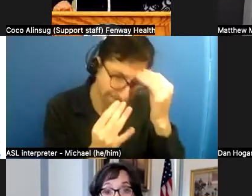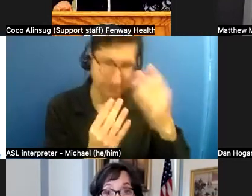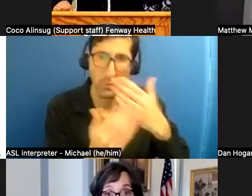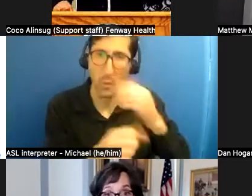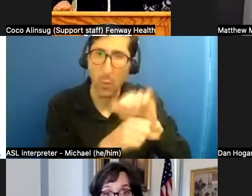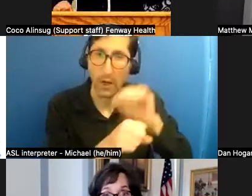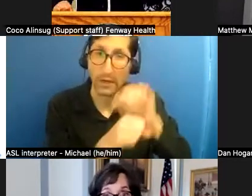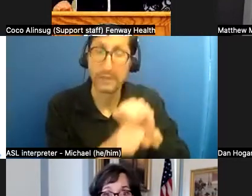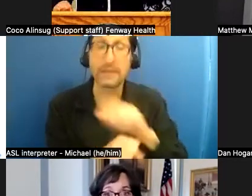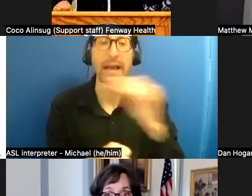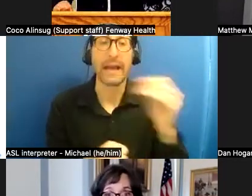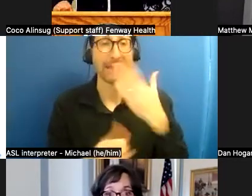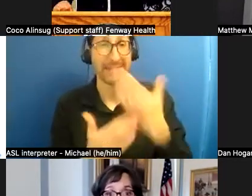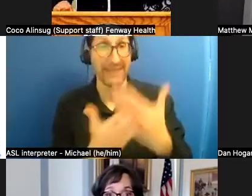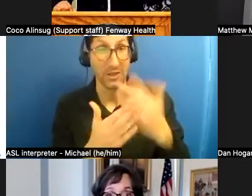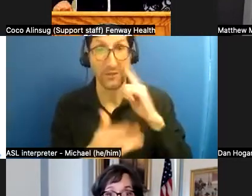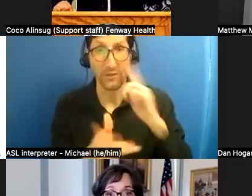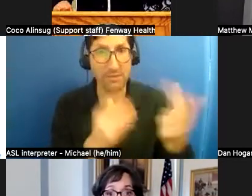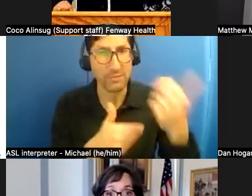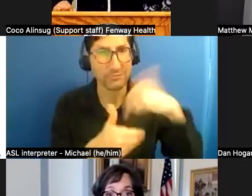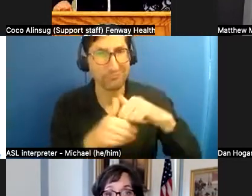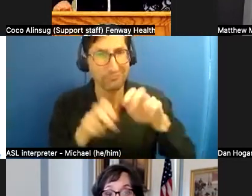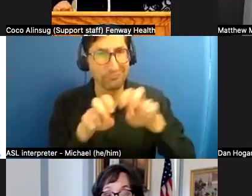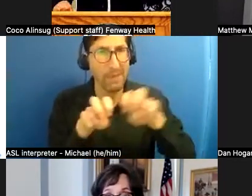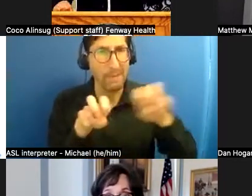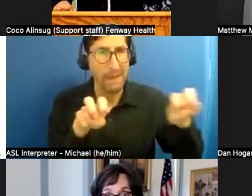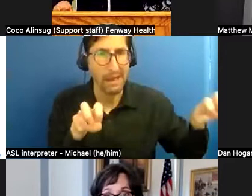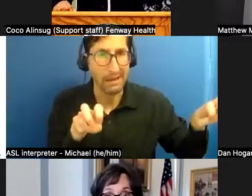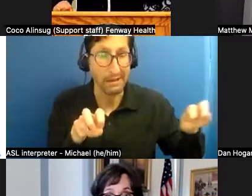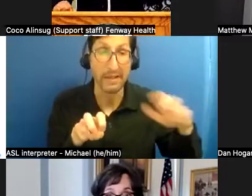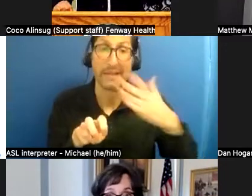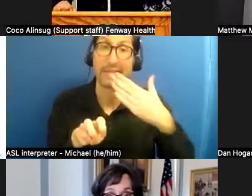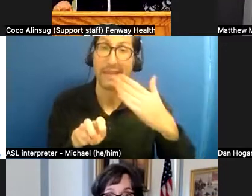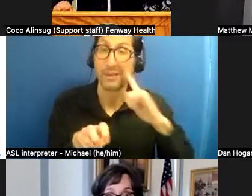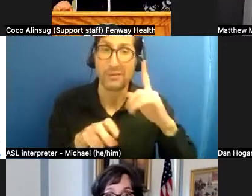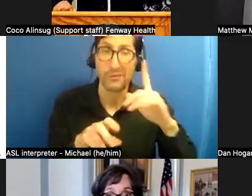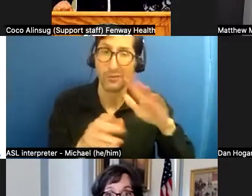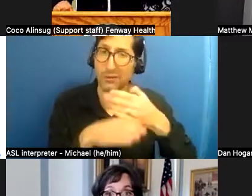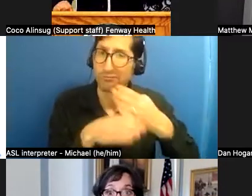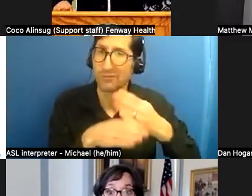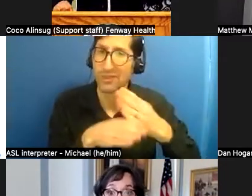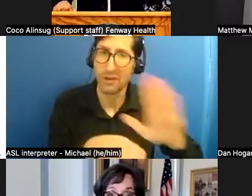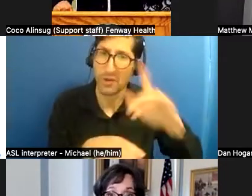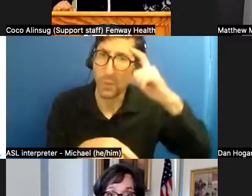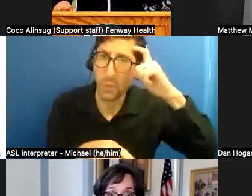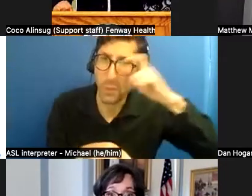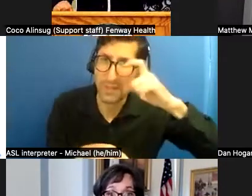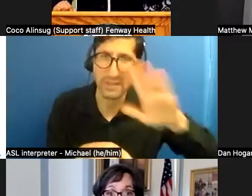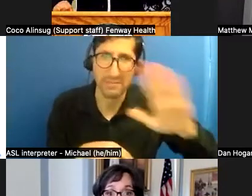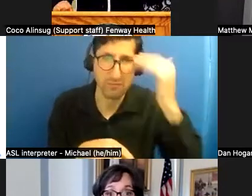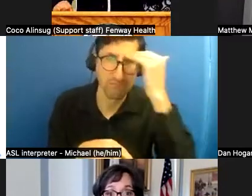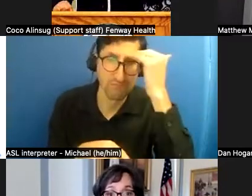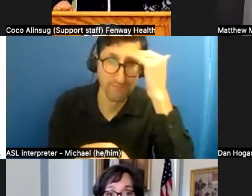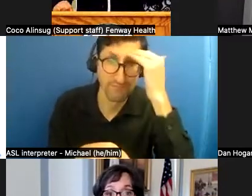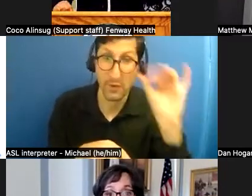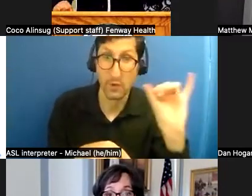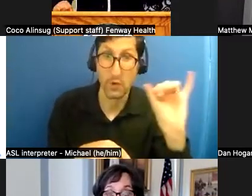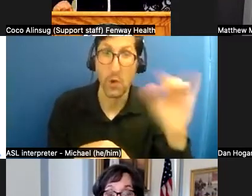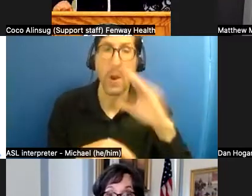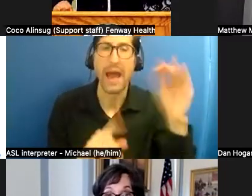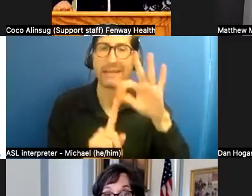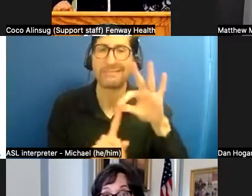thank our panelists for sharing their insight and wisdom with us this evening. And in particular, I'd like to thank